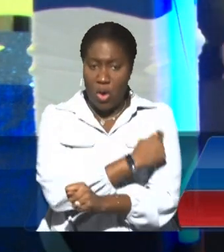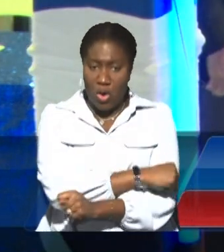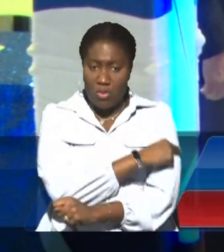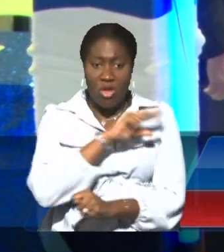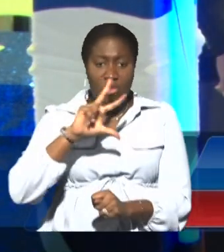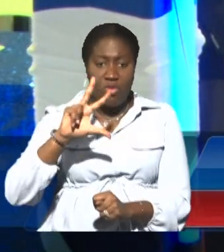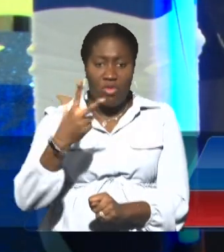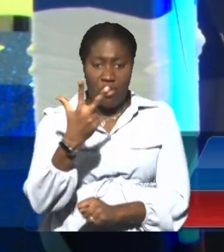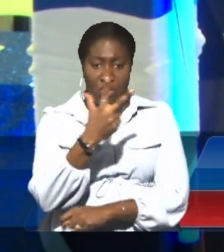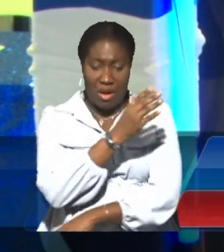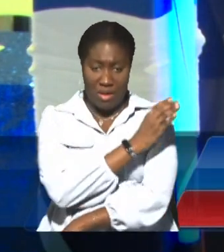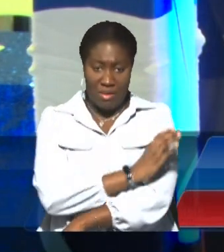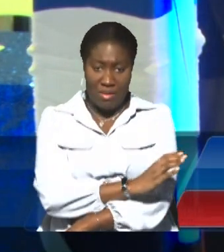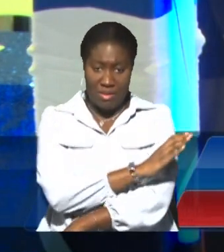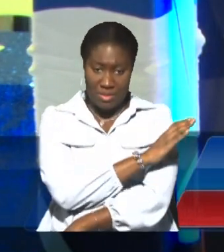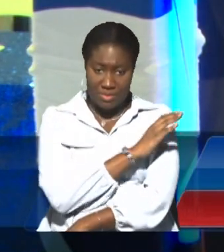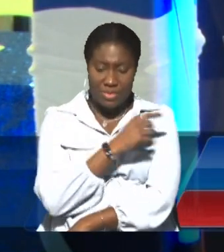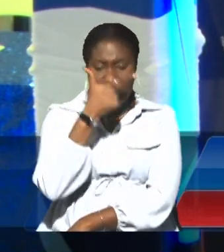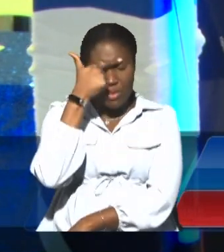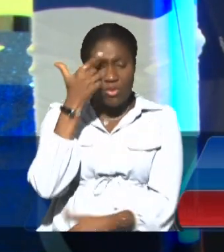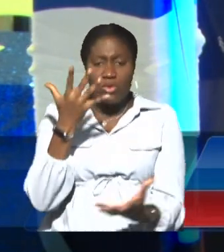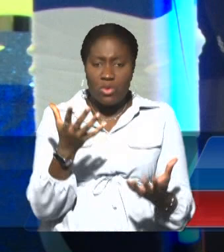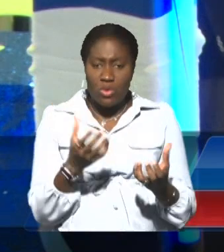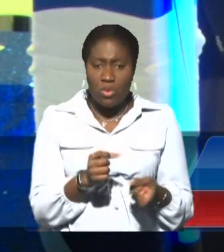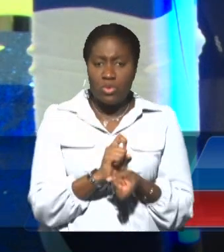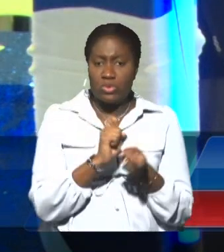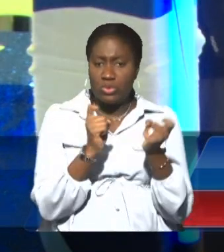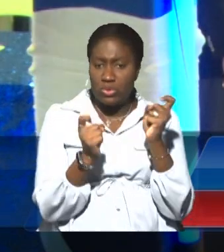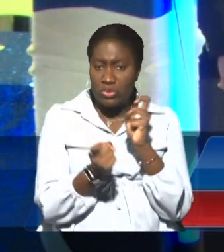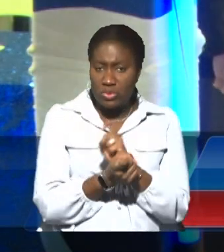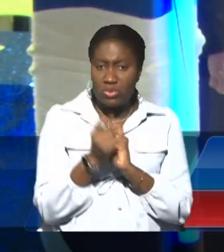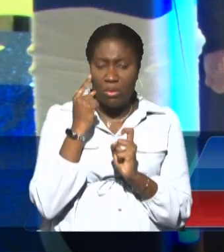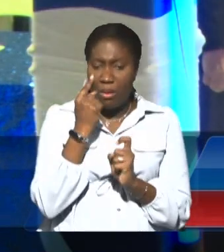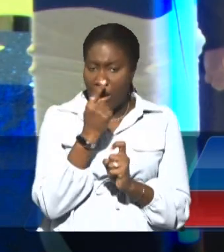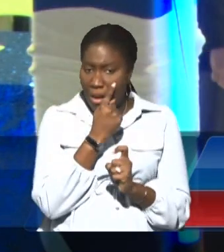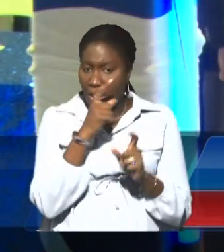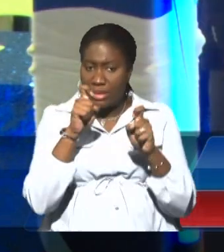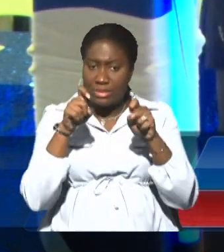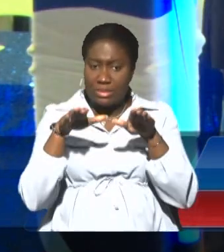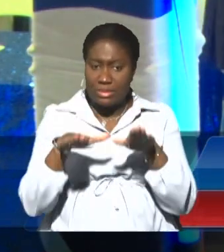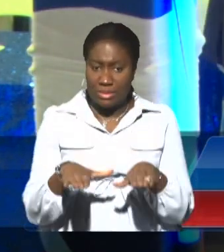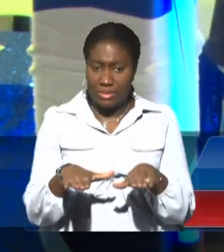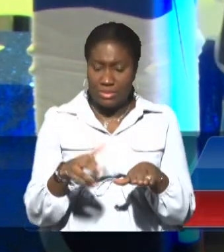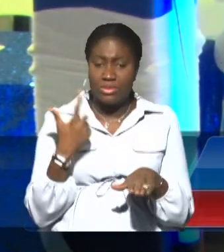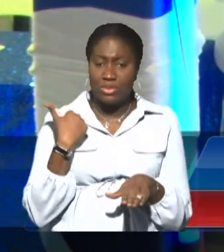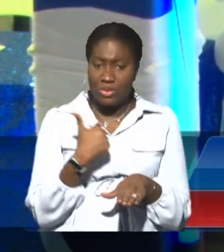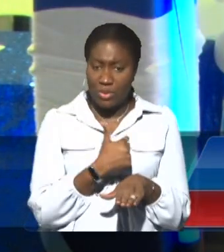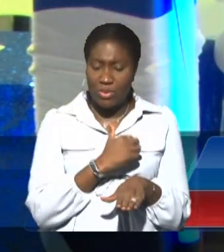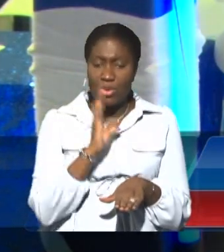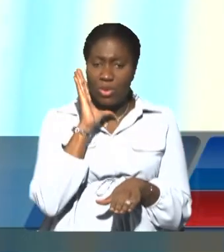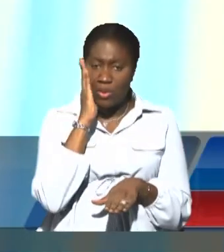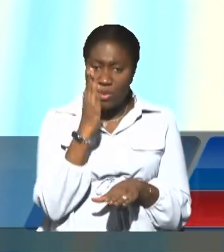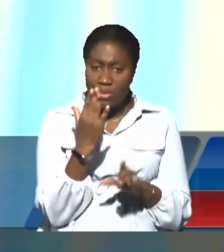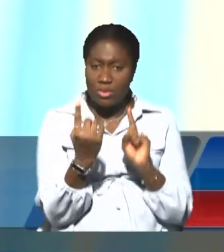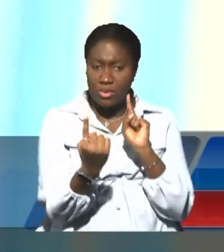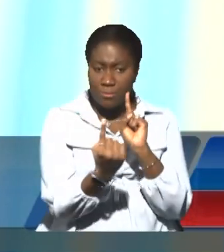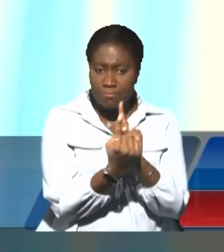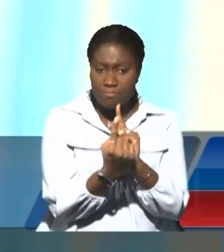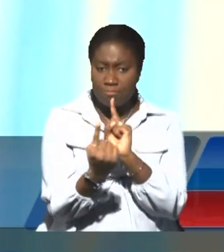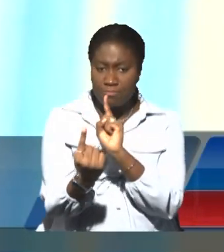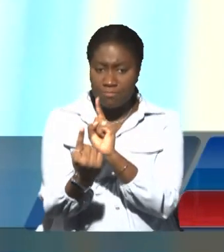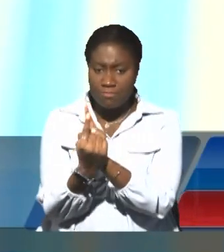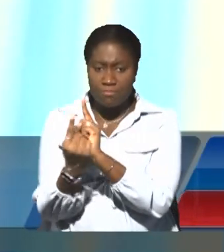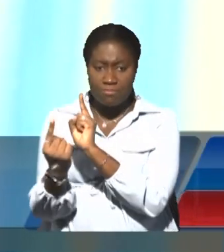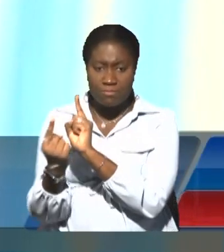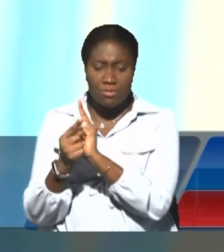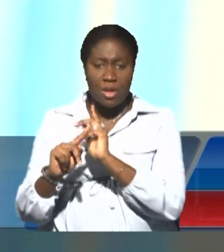clinic is part of their drive to change the landscape of eye testing. We are going to see people who think that